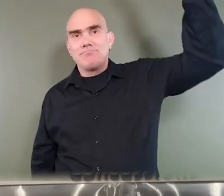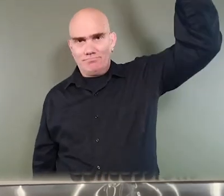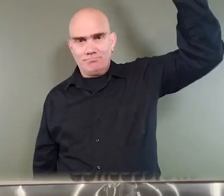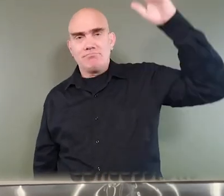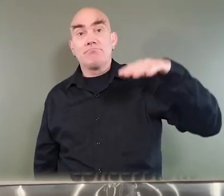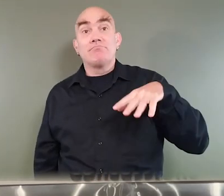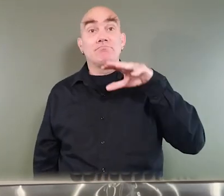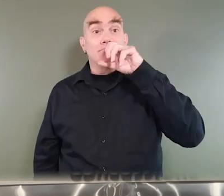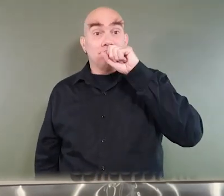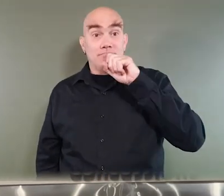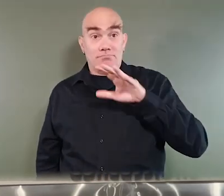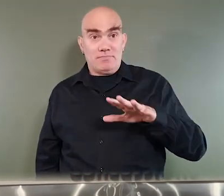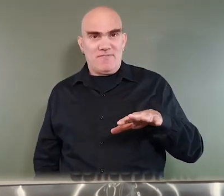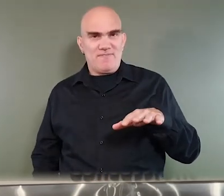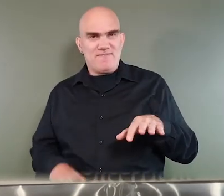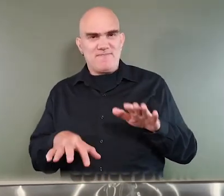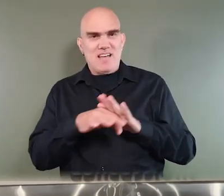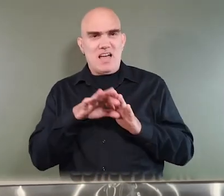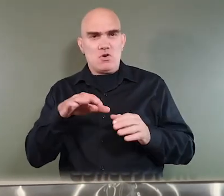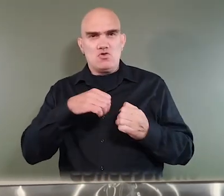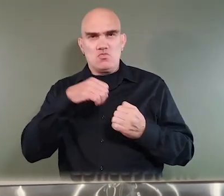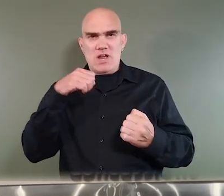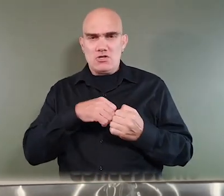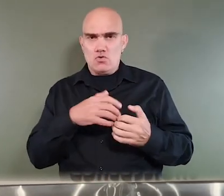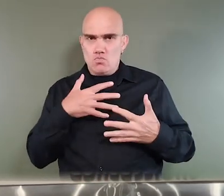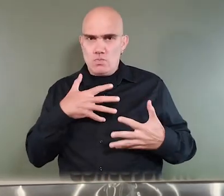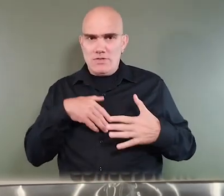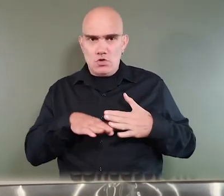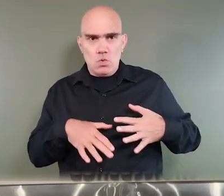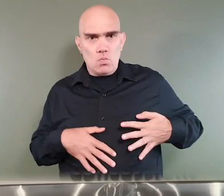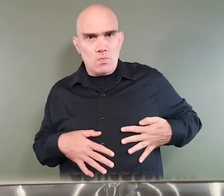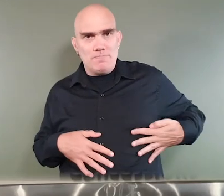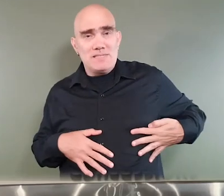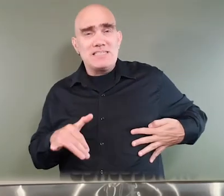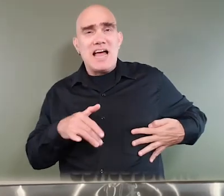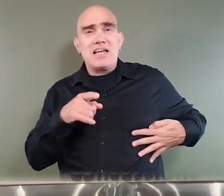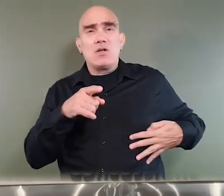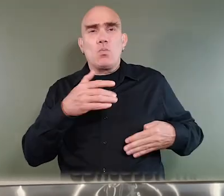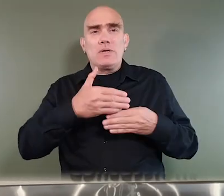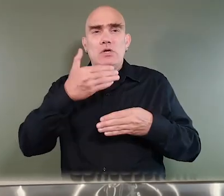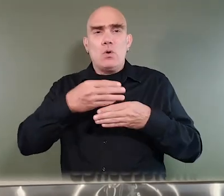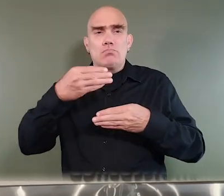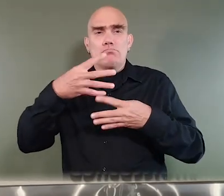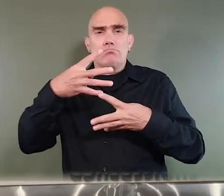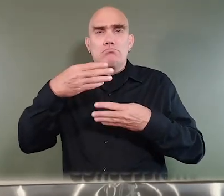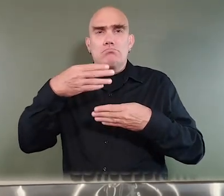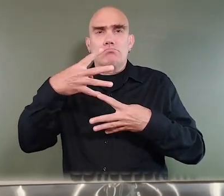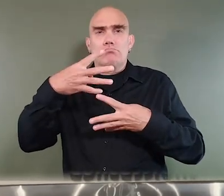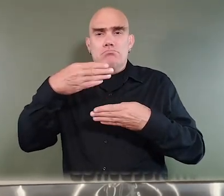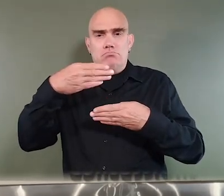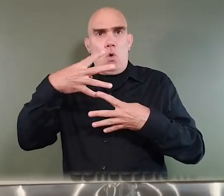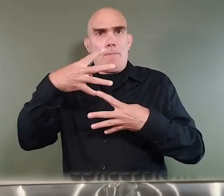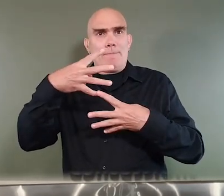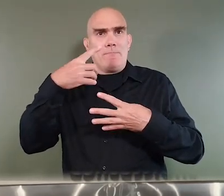find your stretch. Breathe into your ribs like they're blinds in a window and they're opening up to let some more air